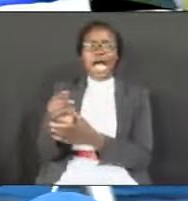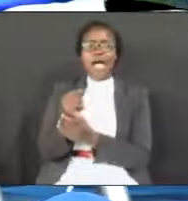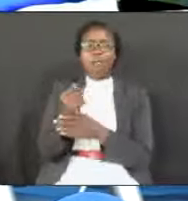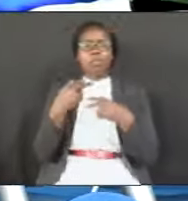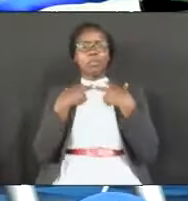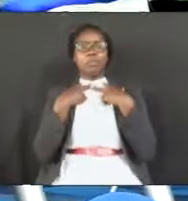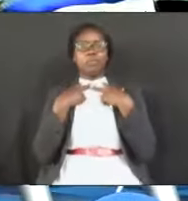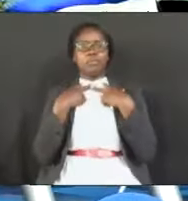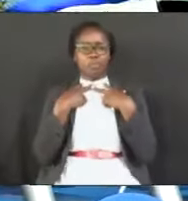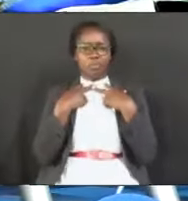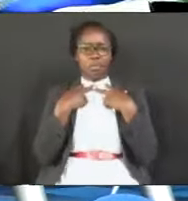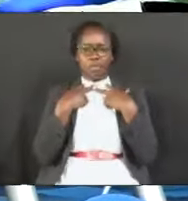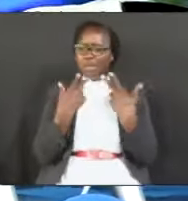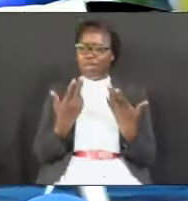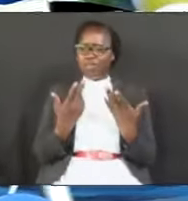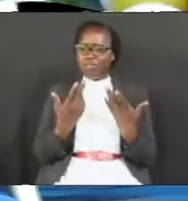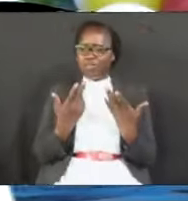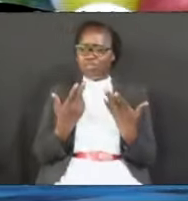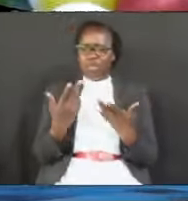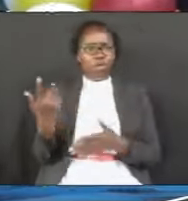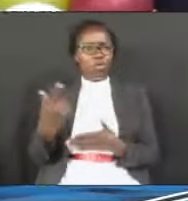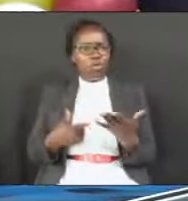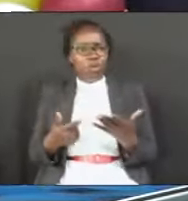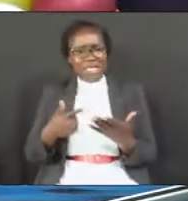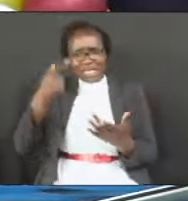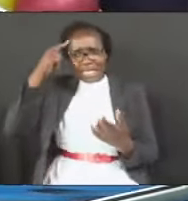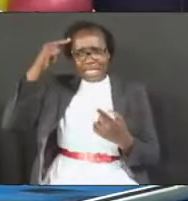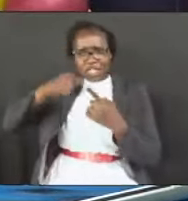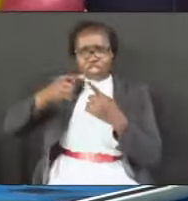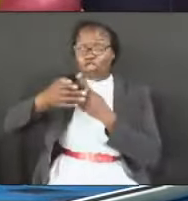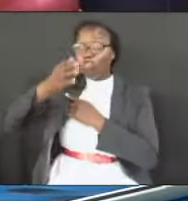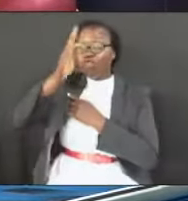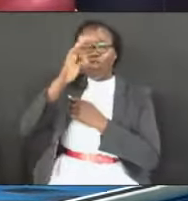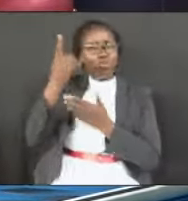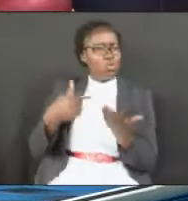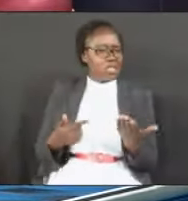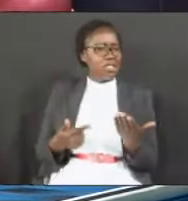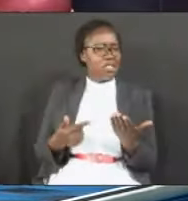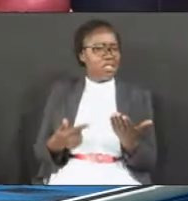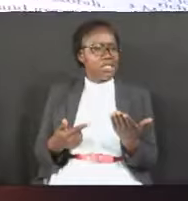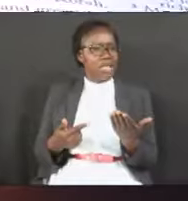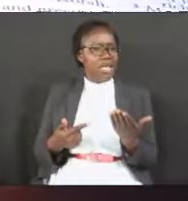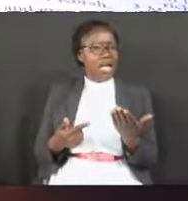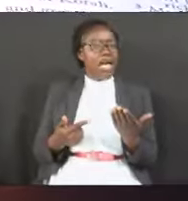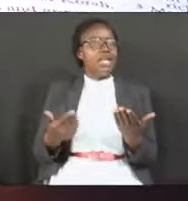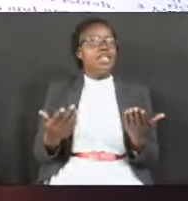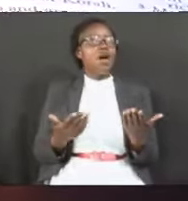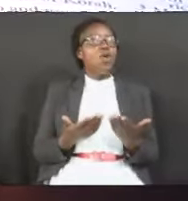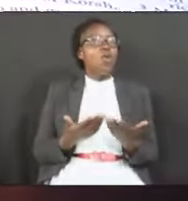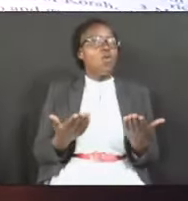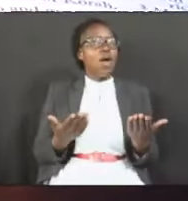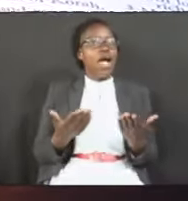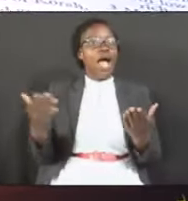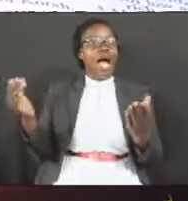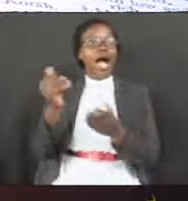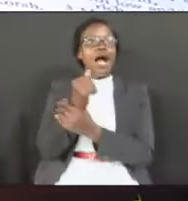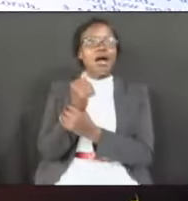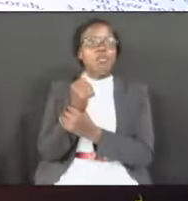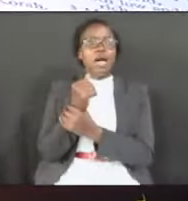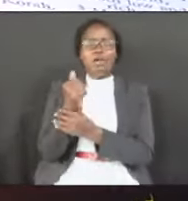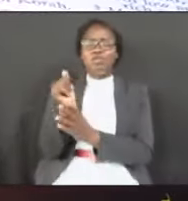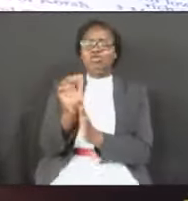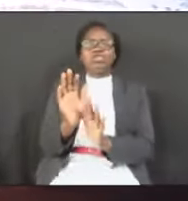a distorted version of the intentions of God. Now, when Abraham was